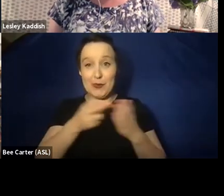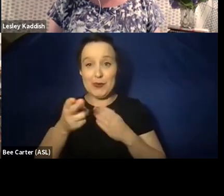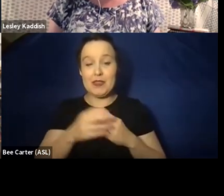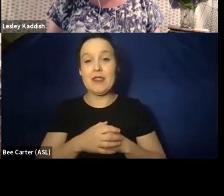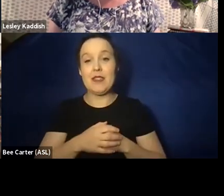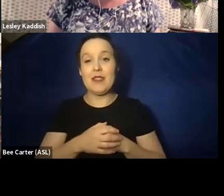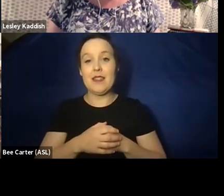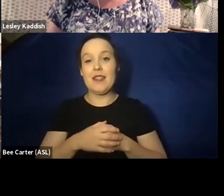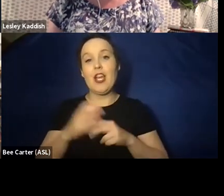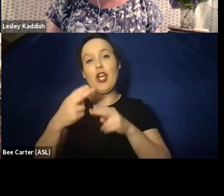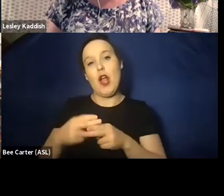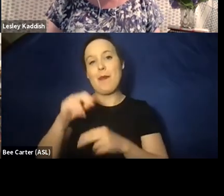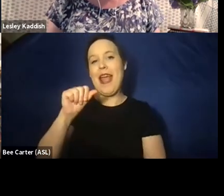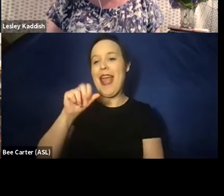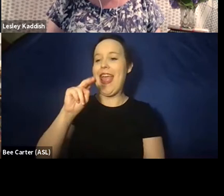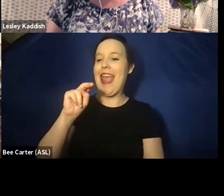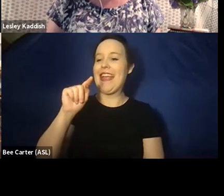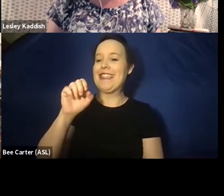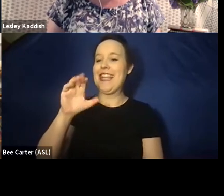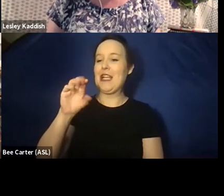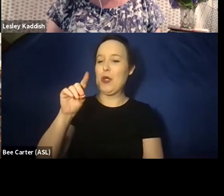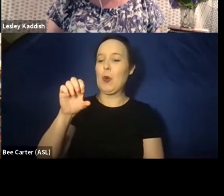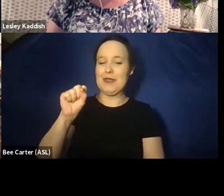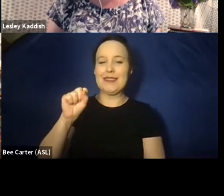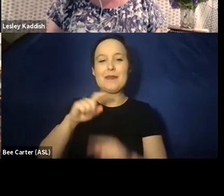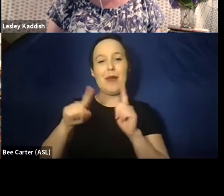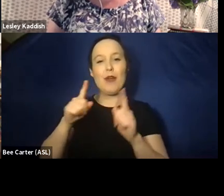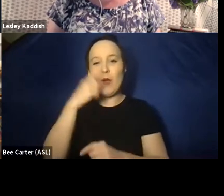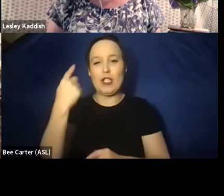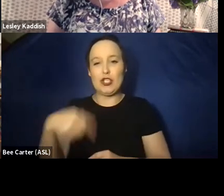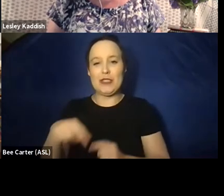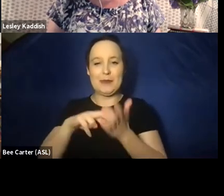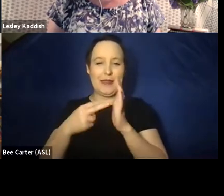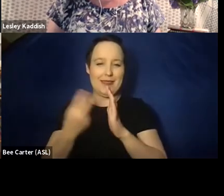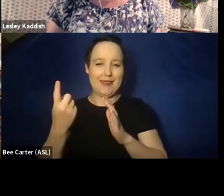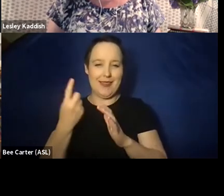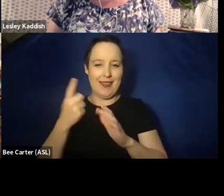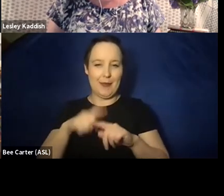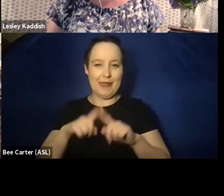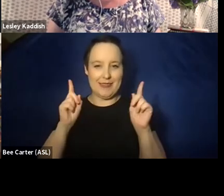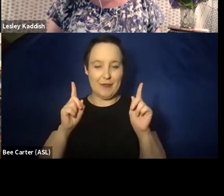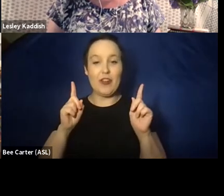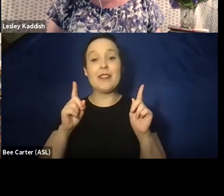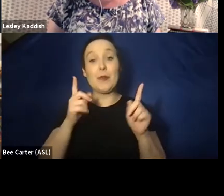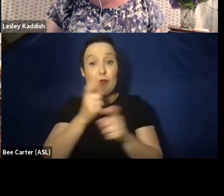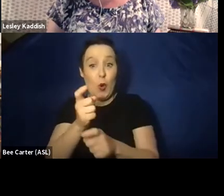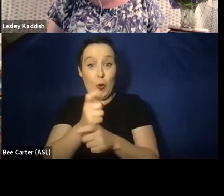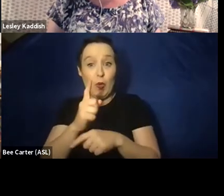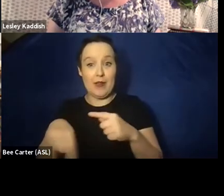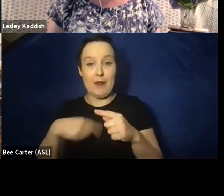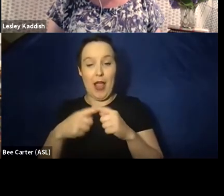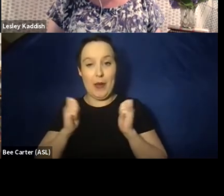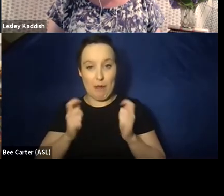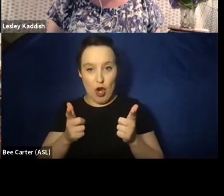They call them anecdotes, but it has different meaning in Russian. It's actually a joke. So a little story that's a joke. So the joke about